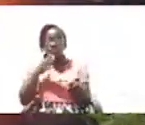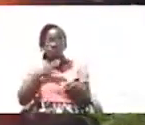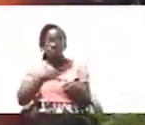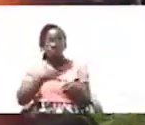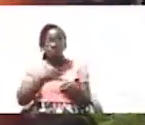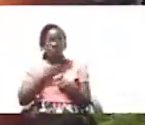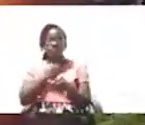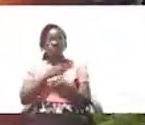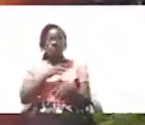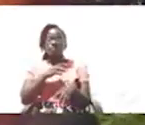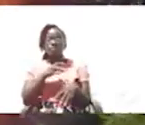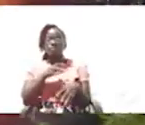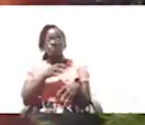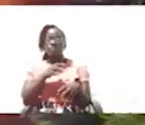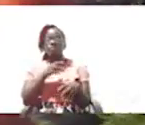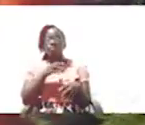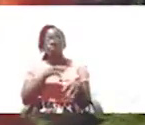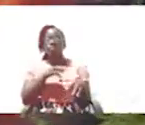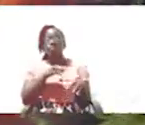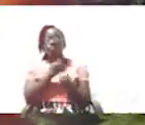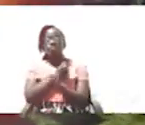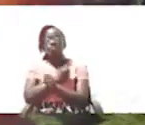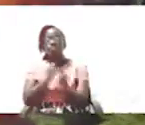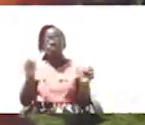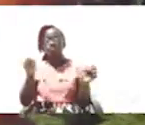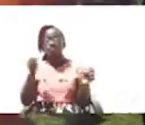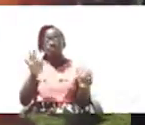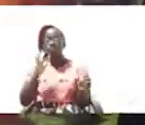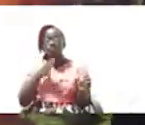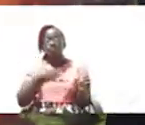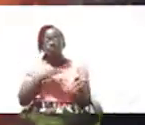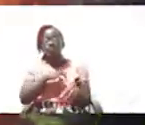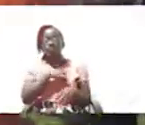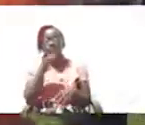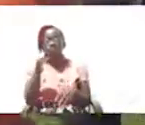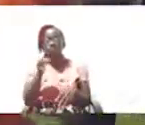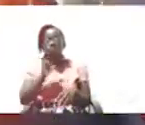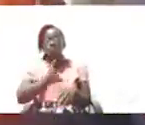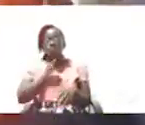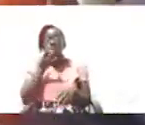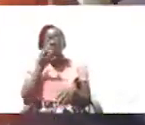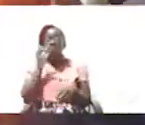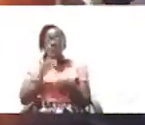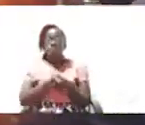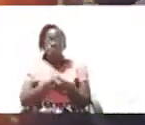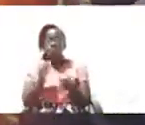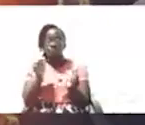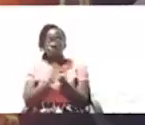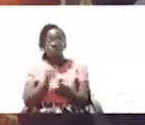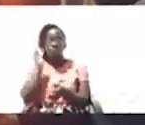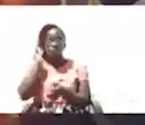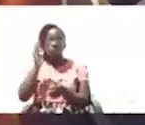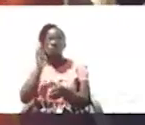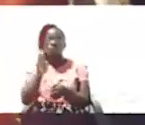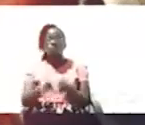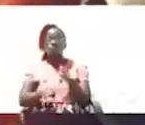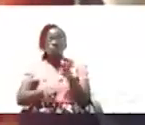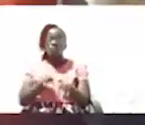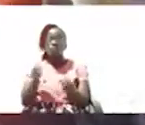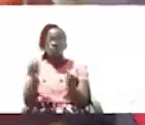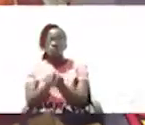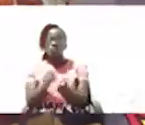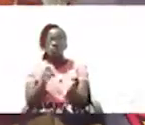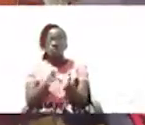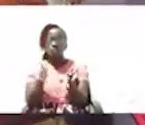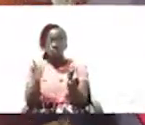Me shabose. Me ninu be nante. Me kwa nenyina.